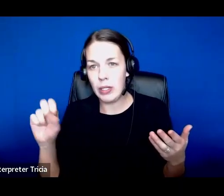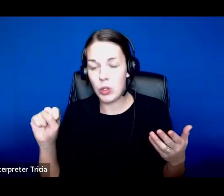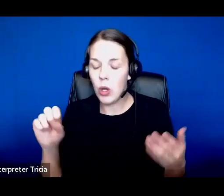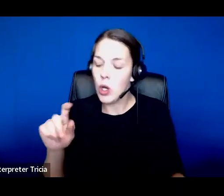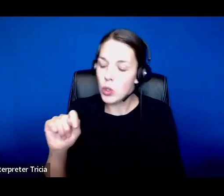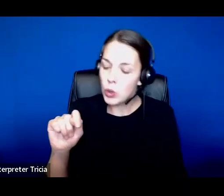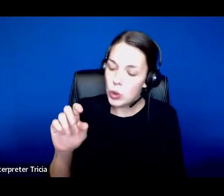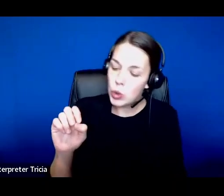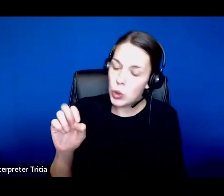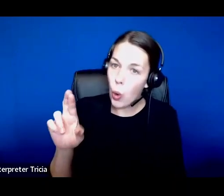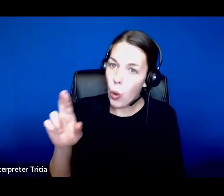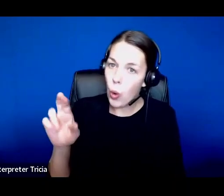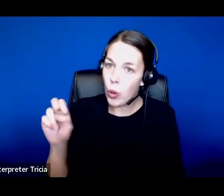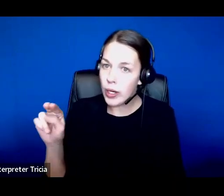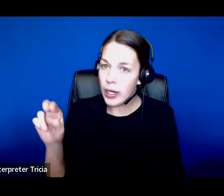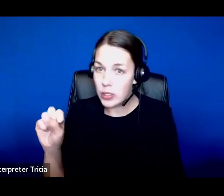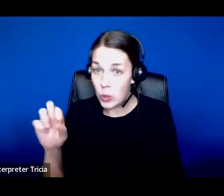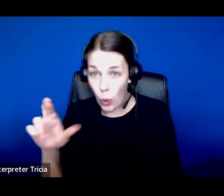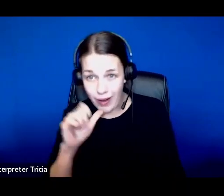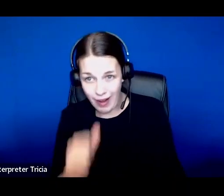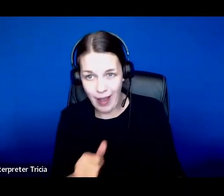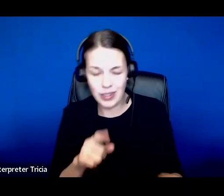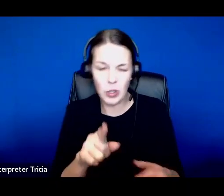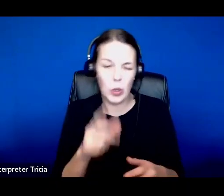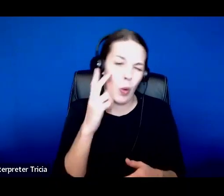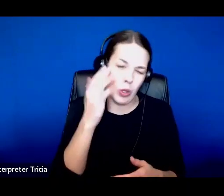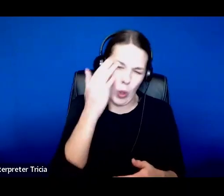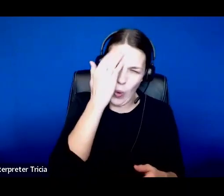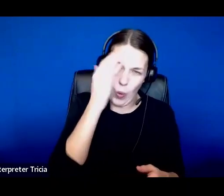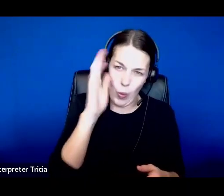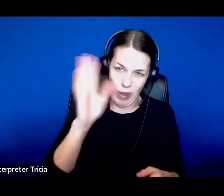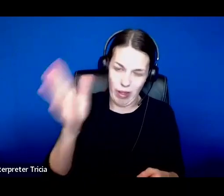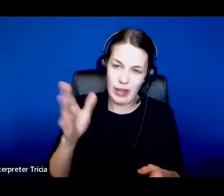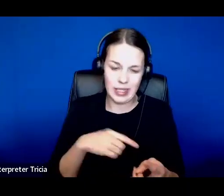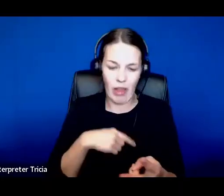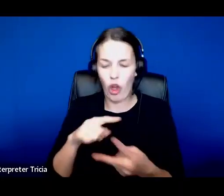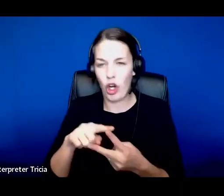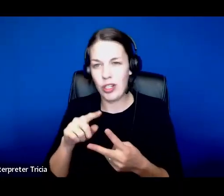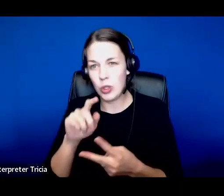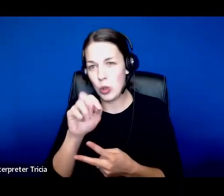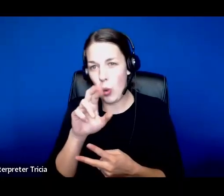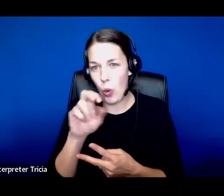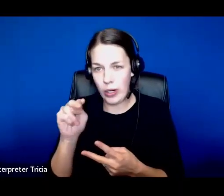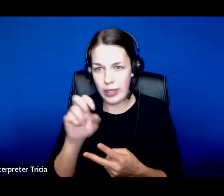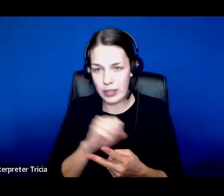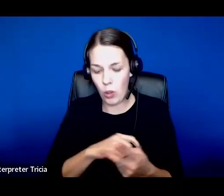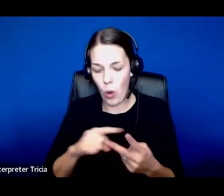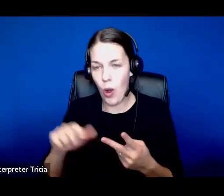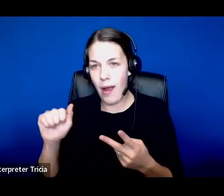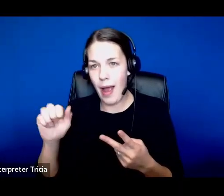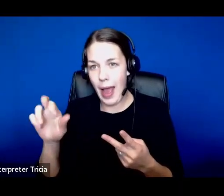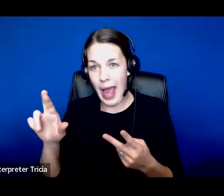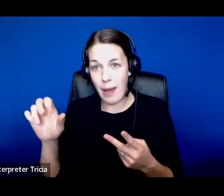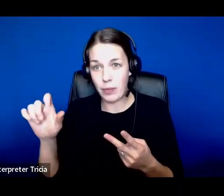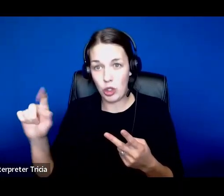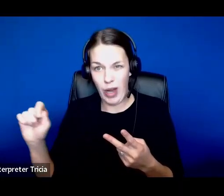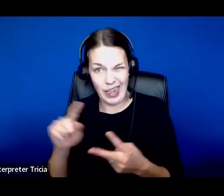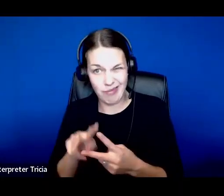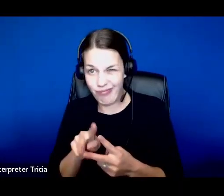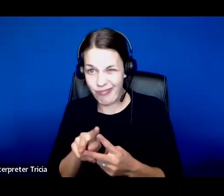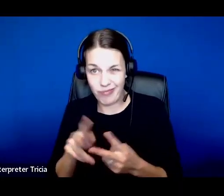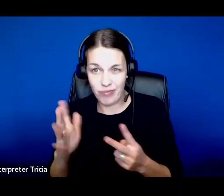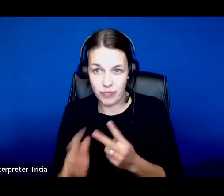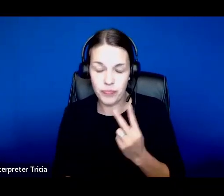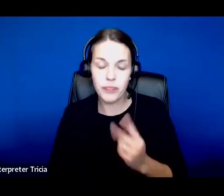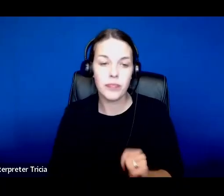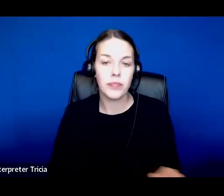abstract. Torrance is going to have a certificate of title. Abstract is not. Is it abstract?